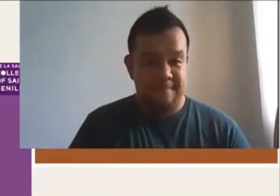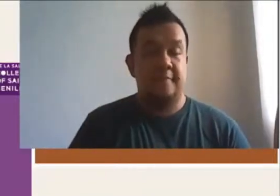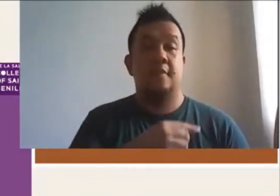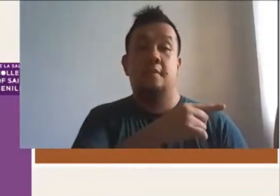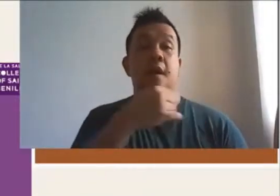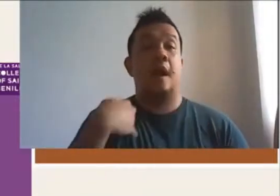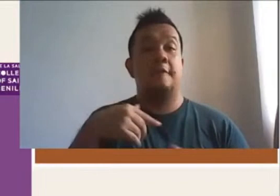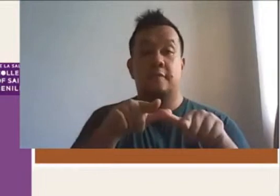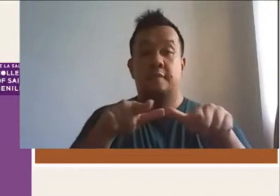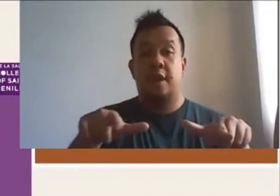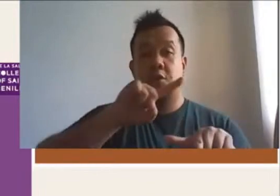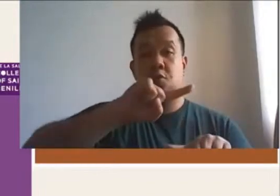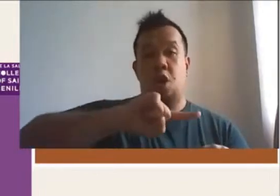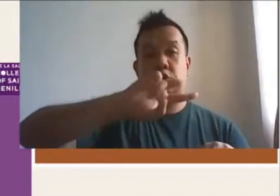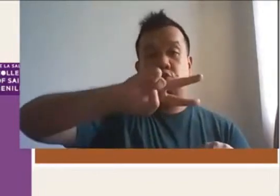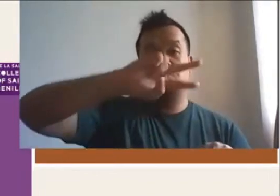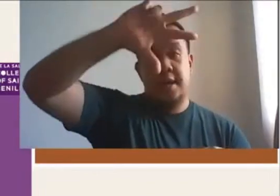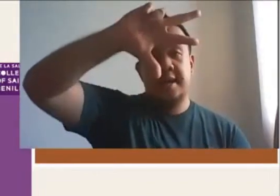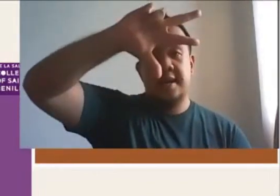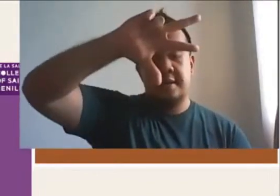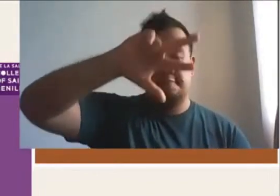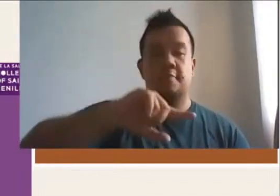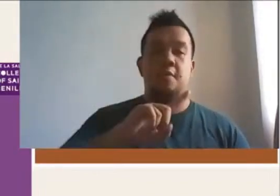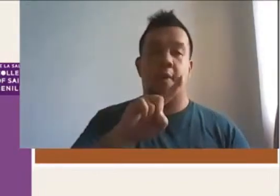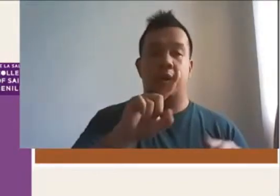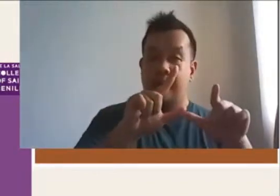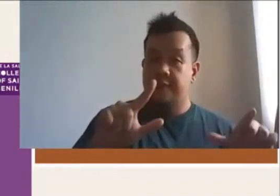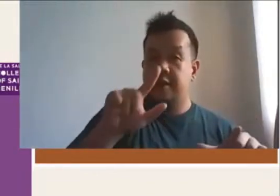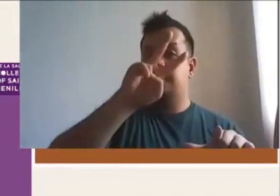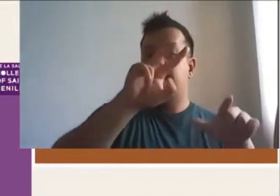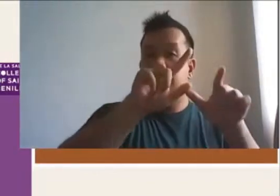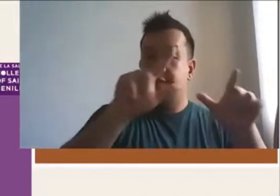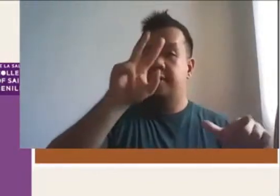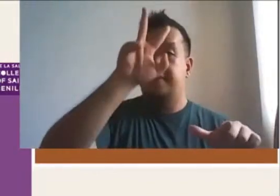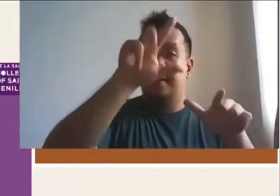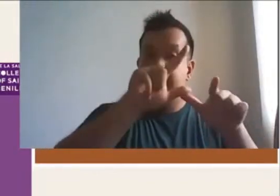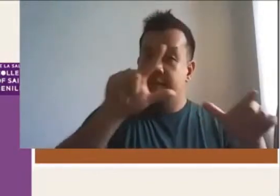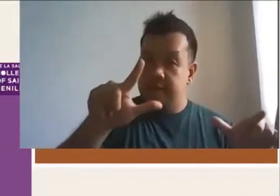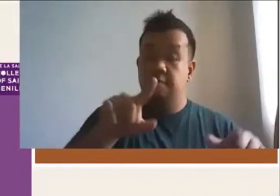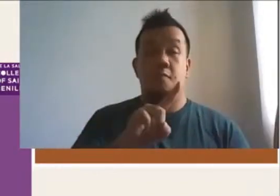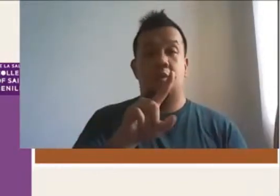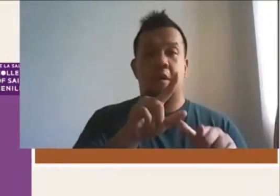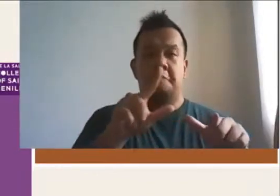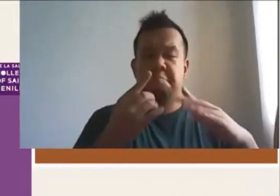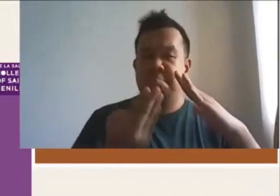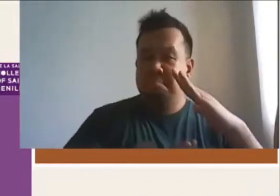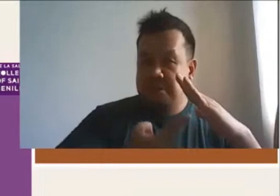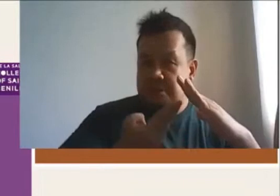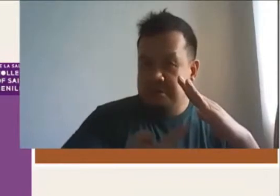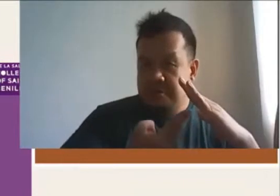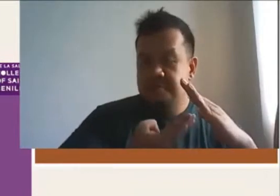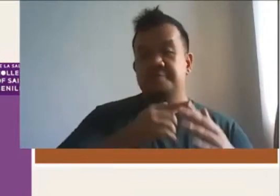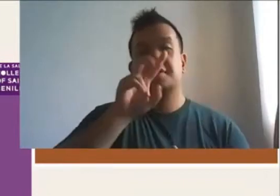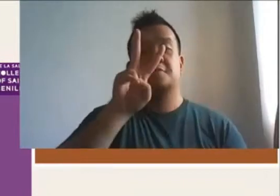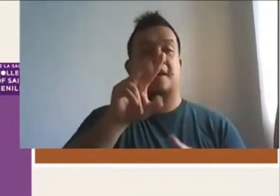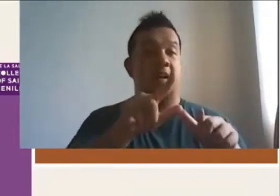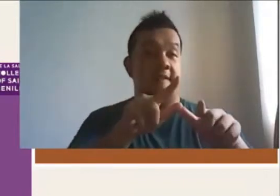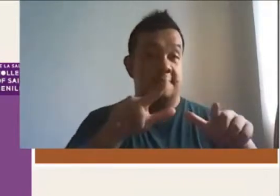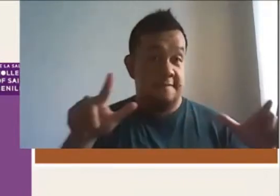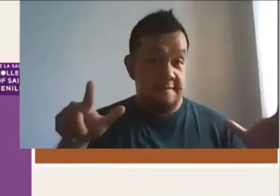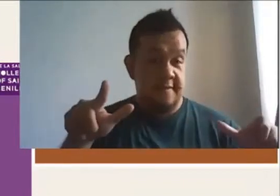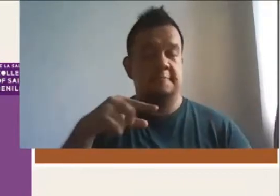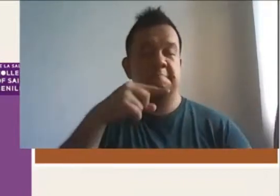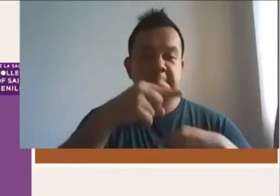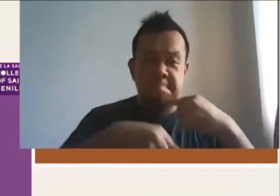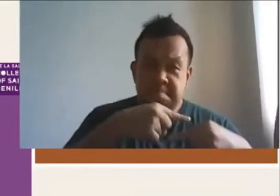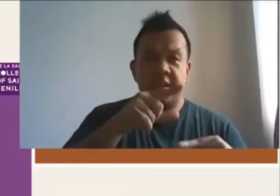First, second, and third. Yung una medyo basic. Pangalawa, may mga konting signs na tinuturo, a few signs. Tapos yung pangatlo,